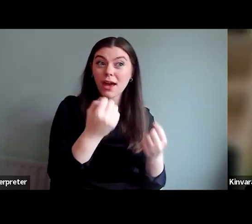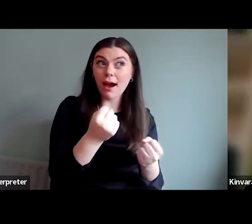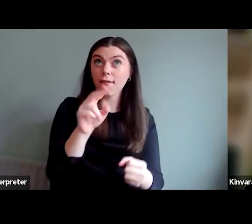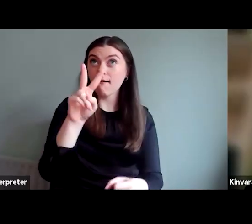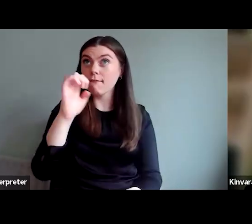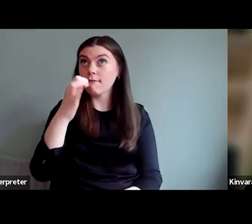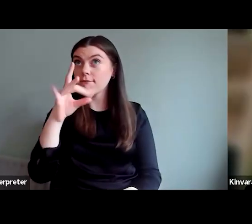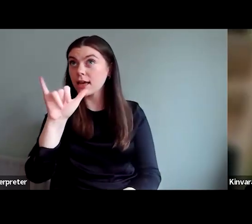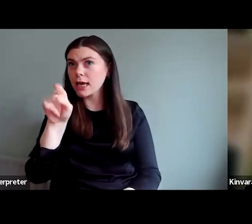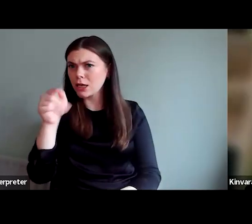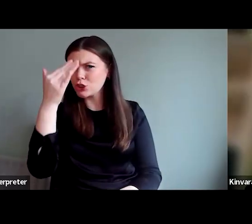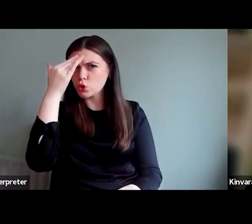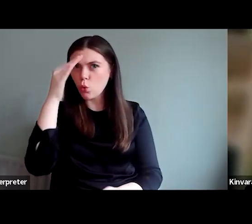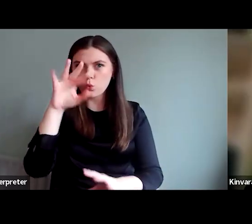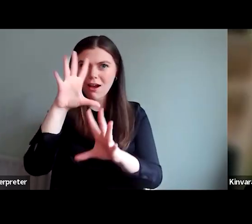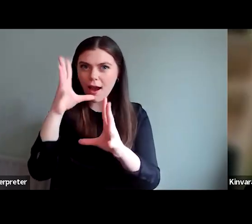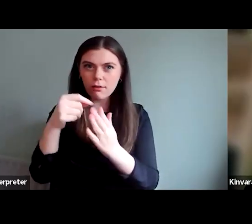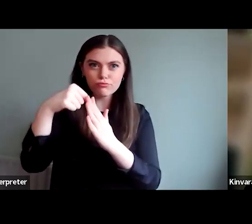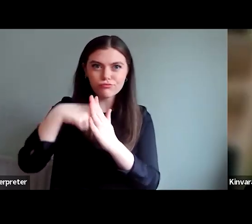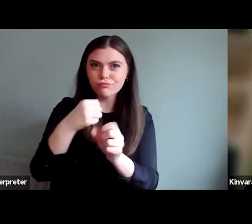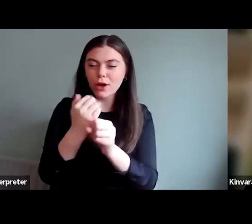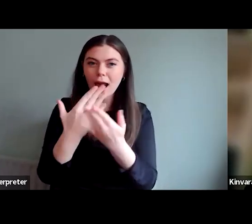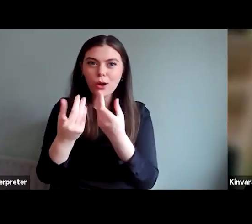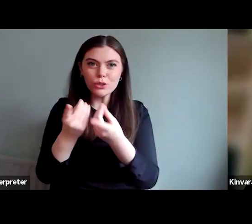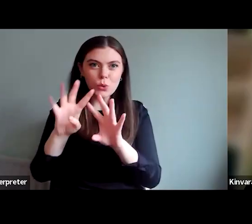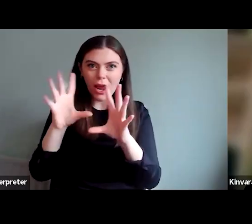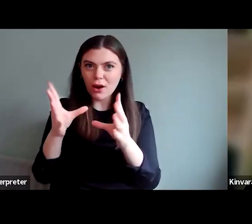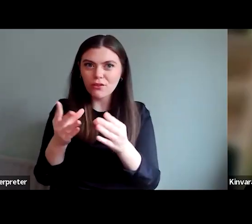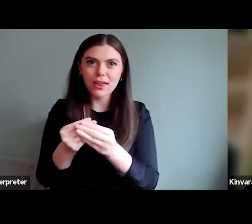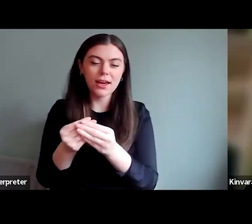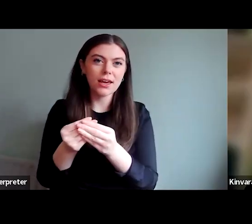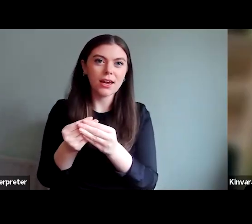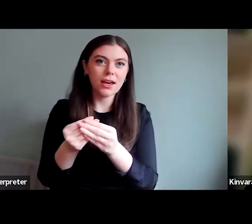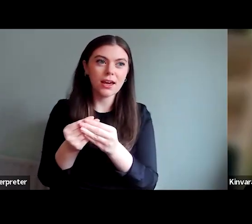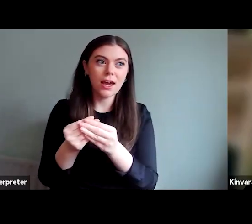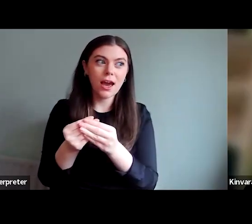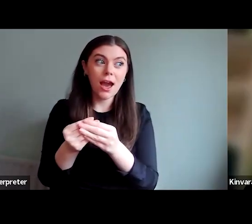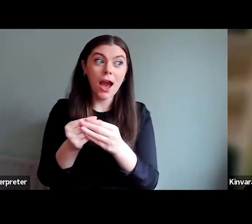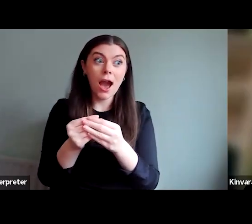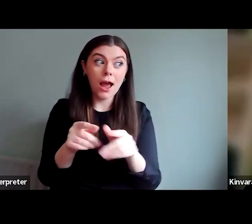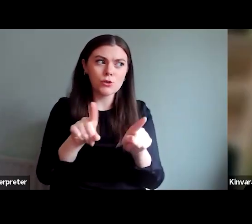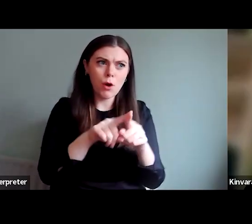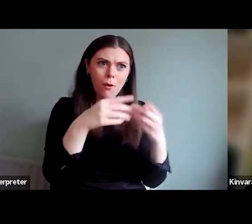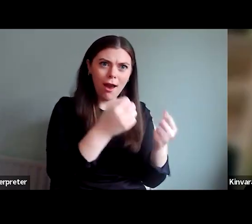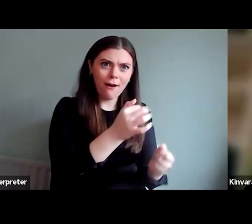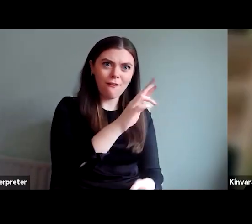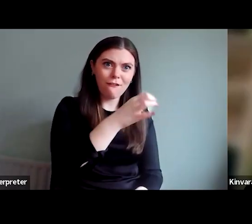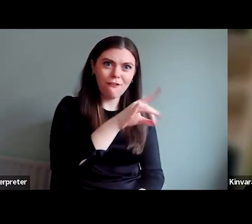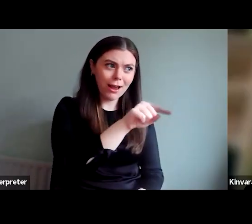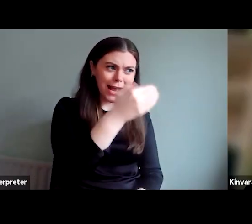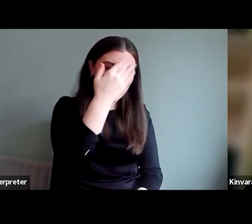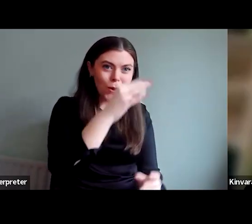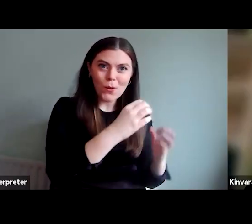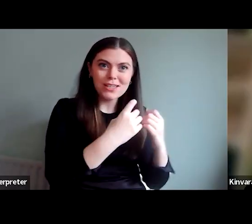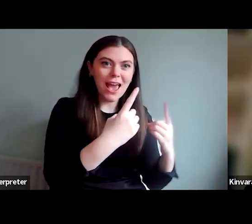who knows the ins and outs and how to do things, and Frank who knows everybody and the same wavelength,